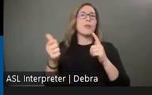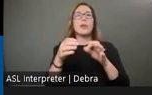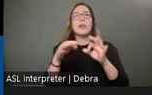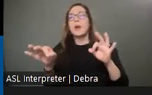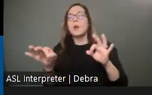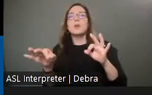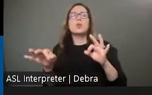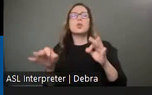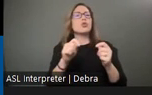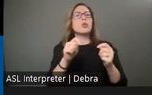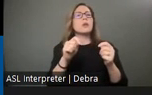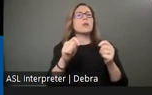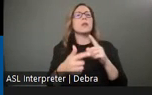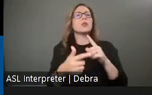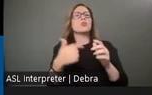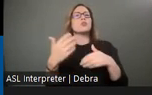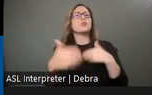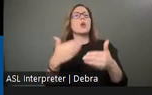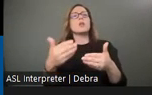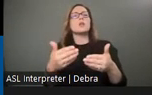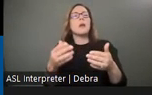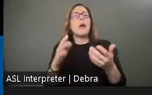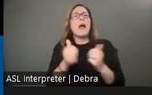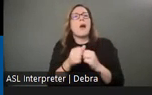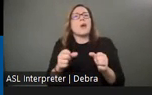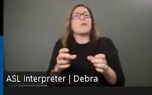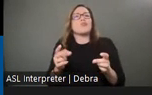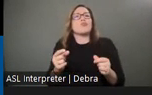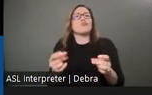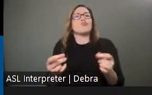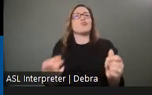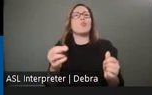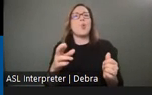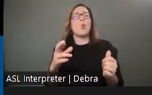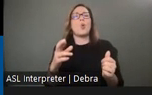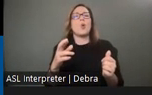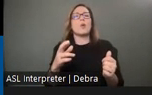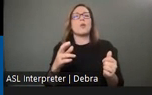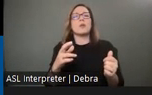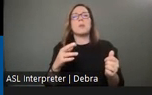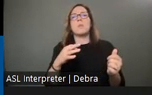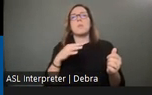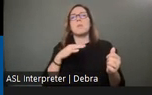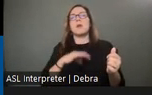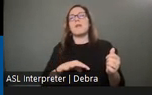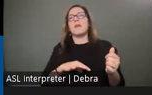the translation process be sped up or benefit from additional resources?